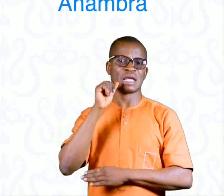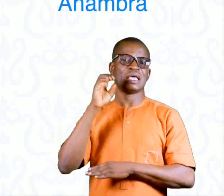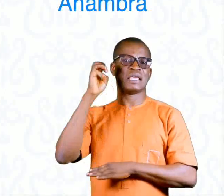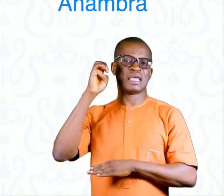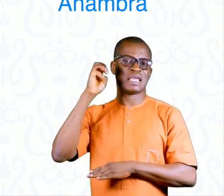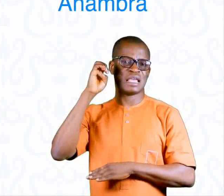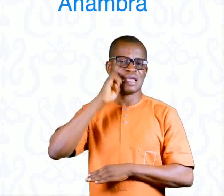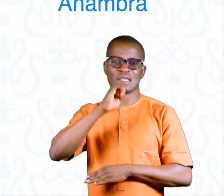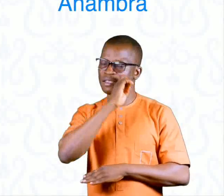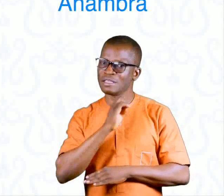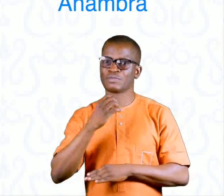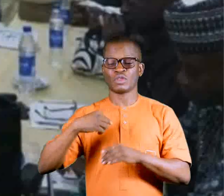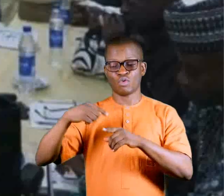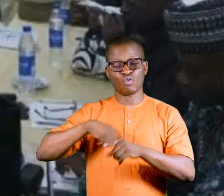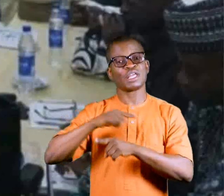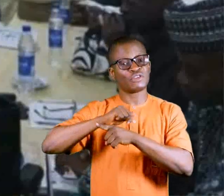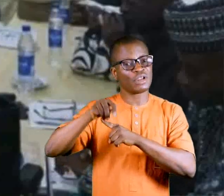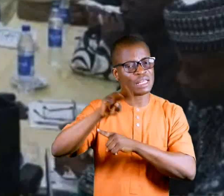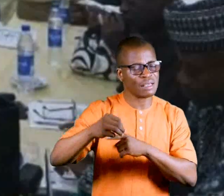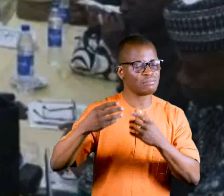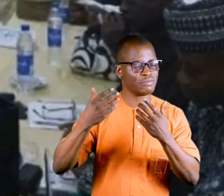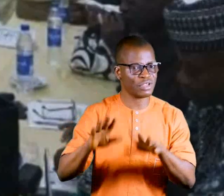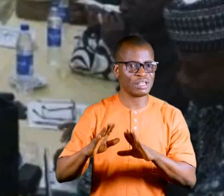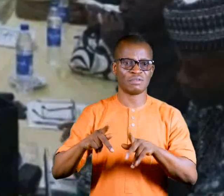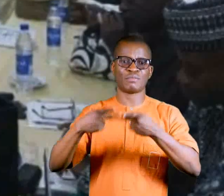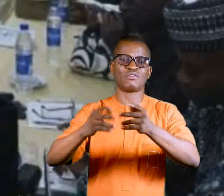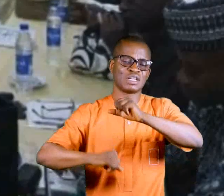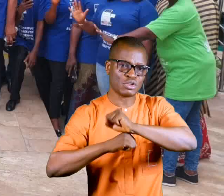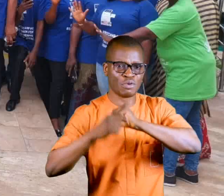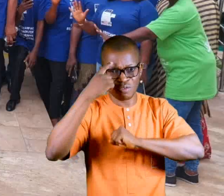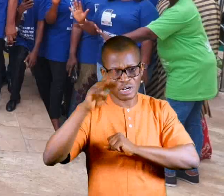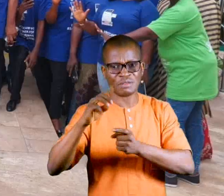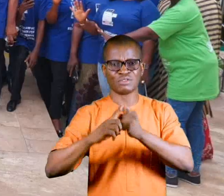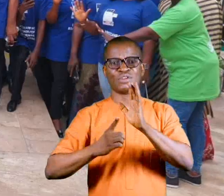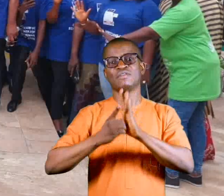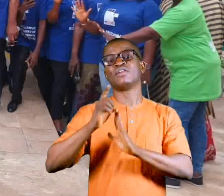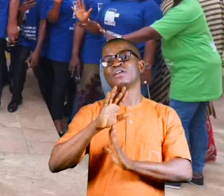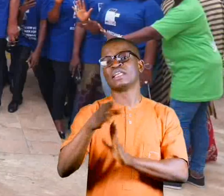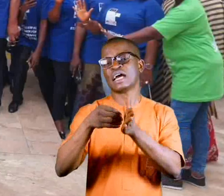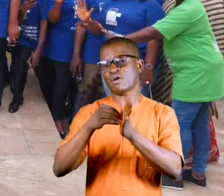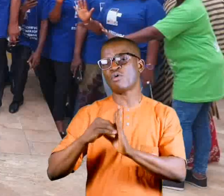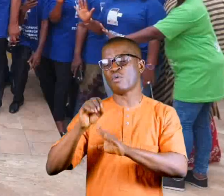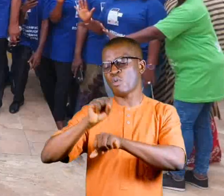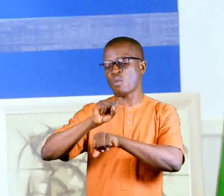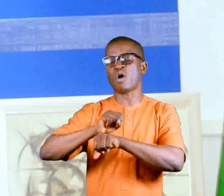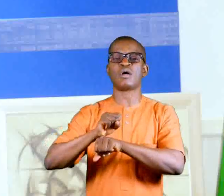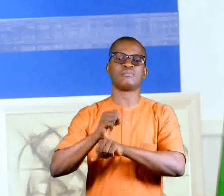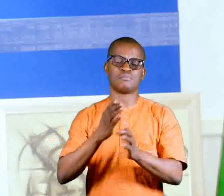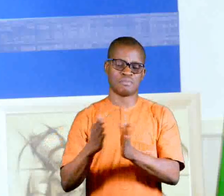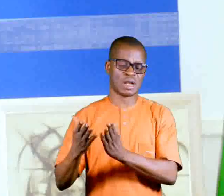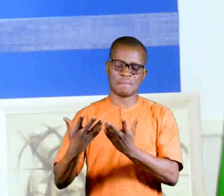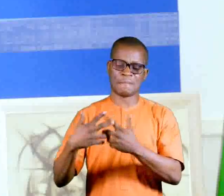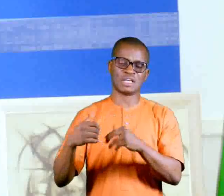Anambra, Ekiti, and we've trained them and subsequently provided support for them to be able to develop their work